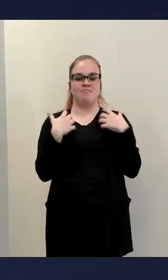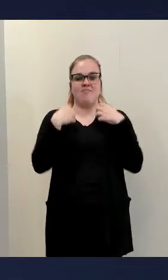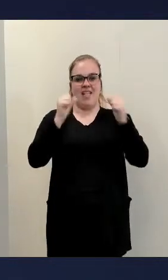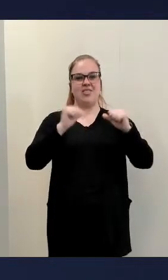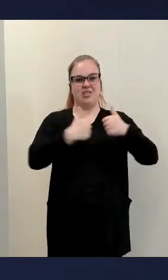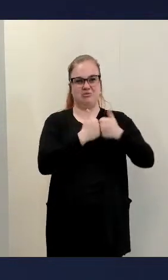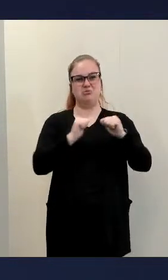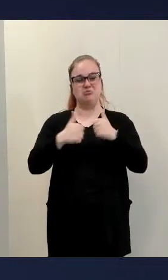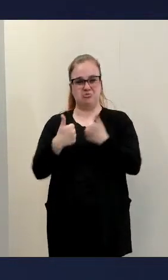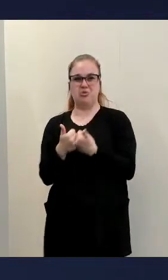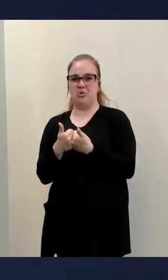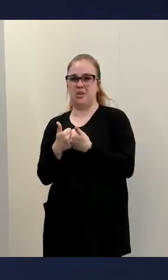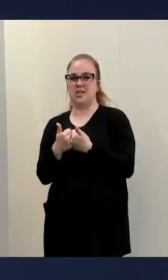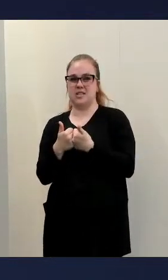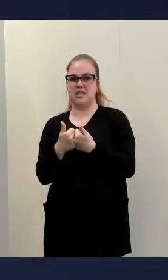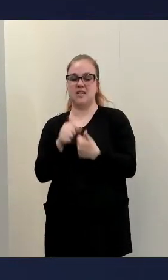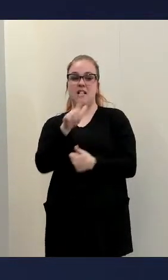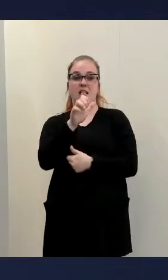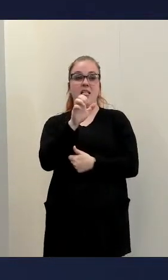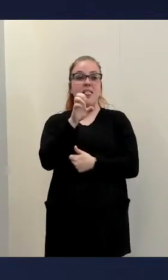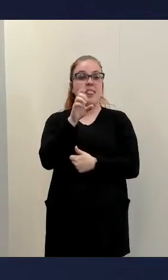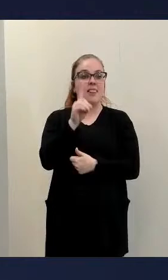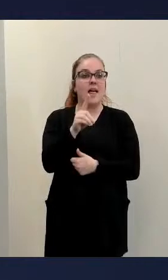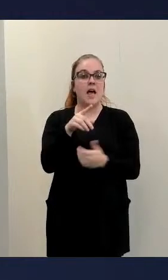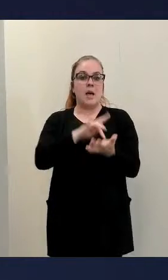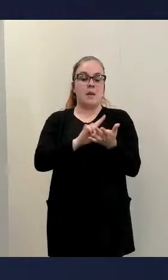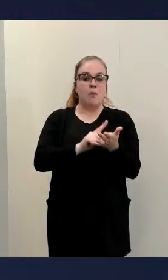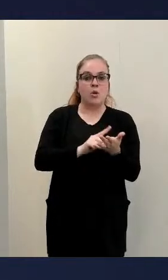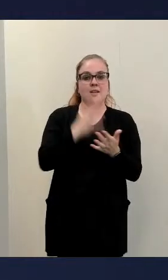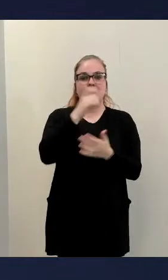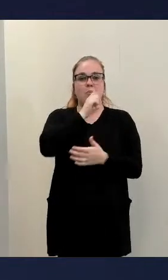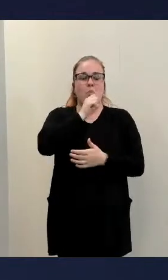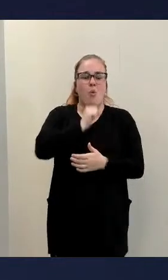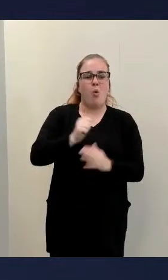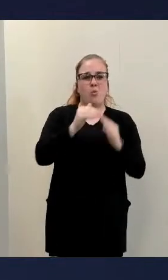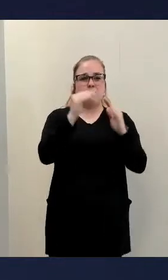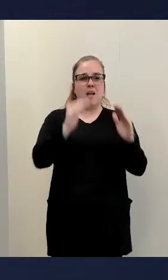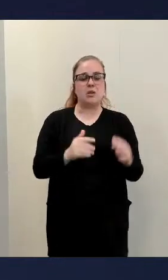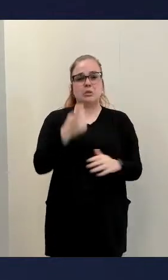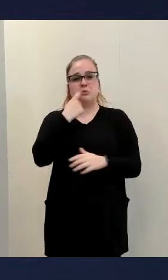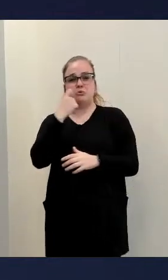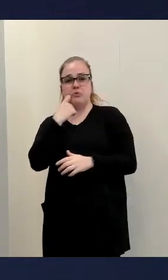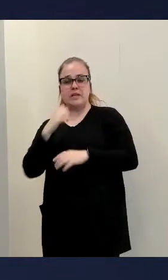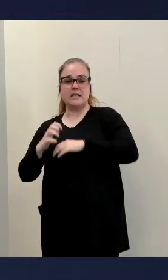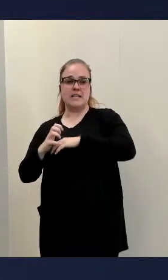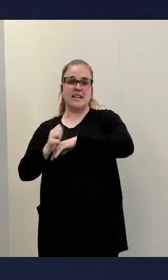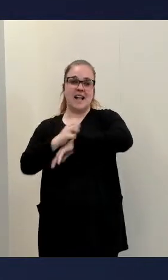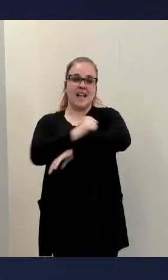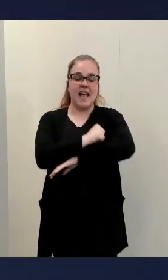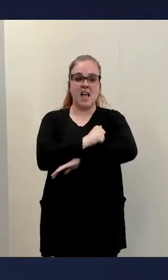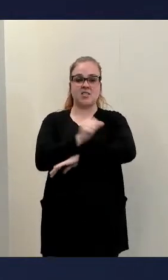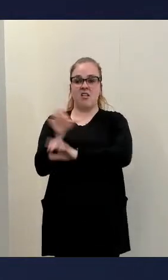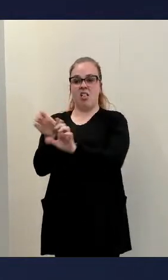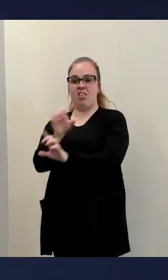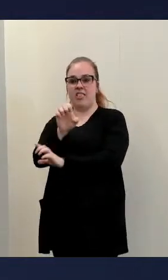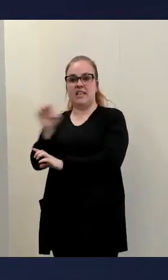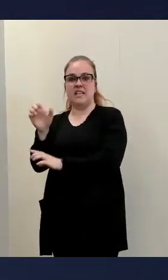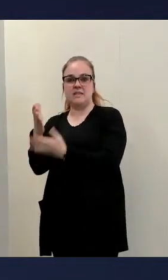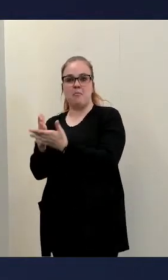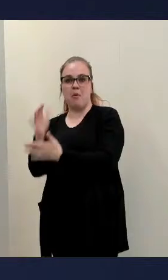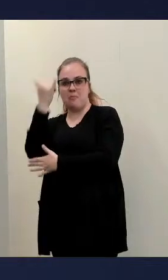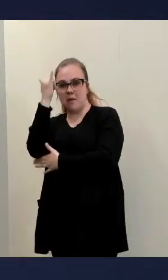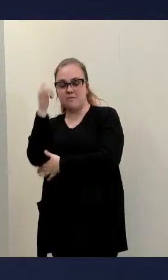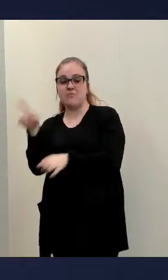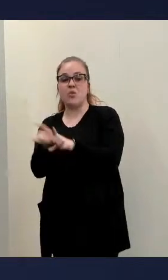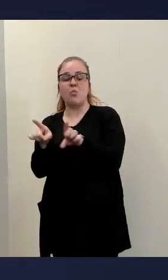challenges, from lead poisoning because of our old housing stock to our recent cancer cluster on the east side of Buffalo. And